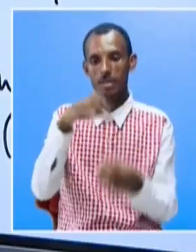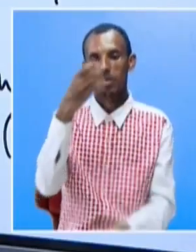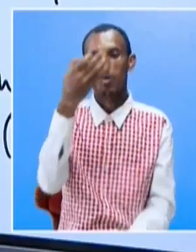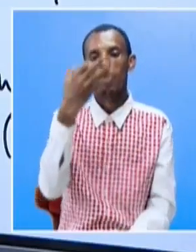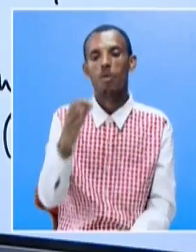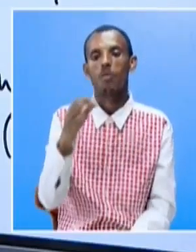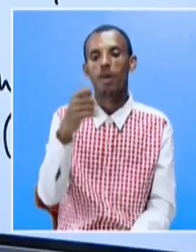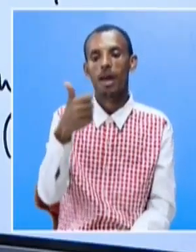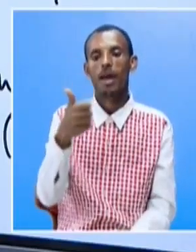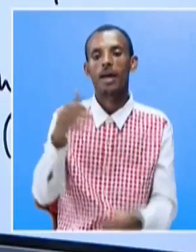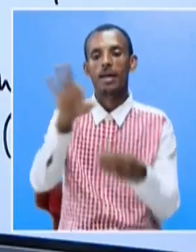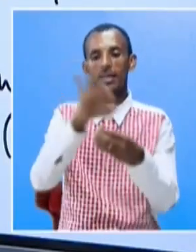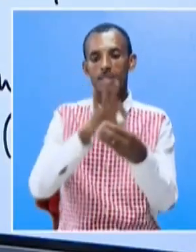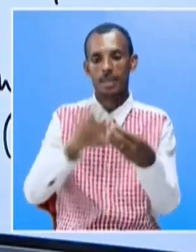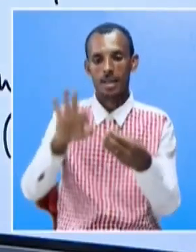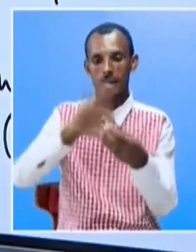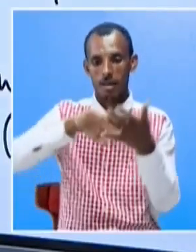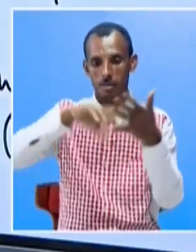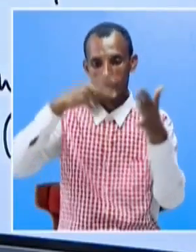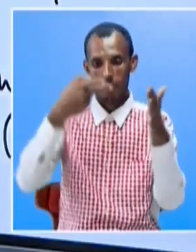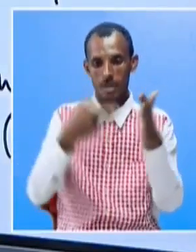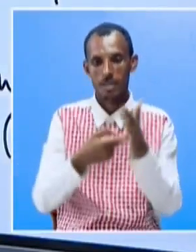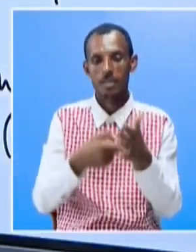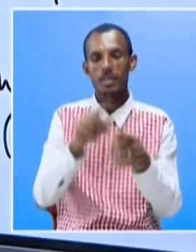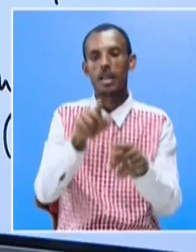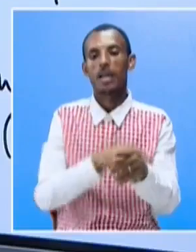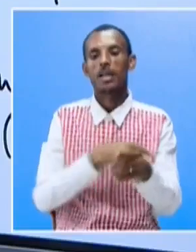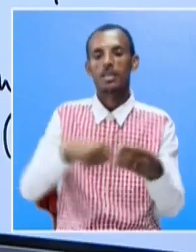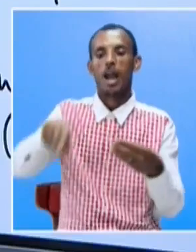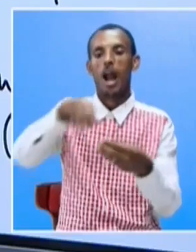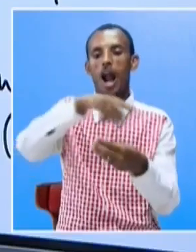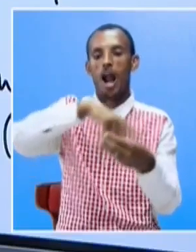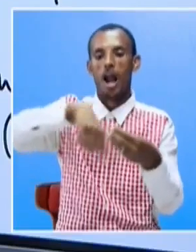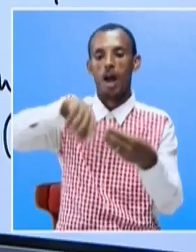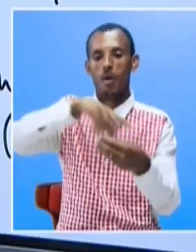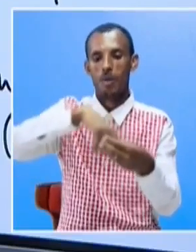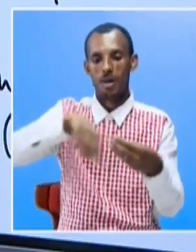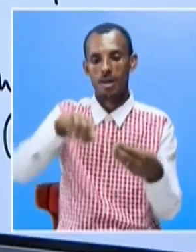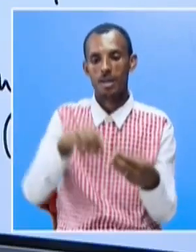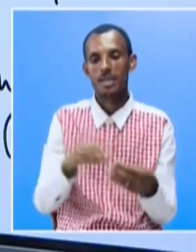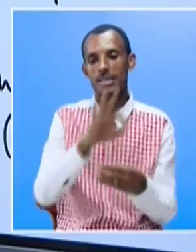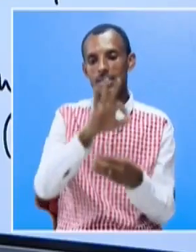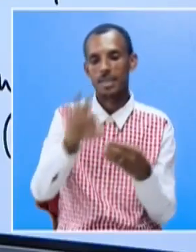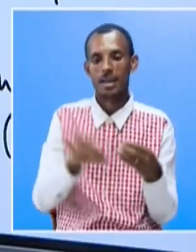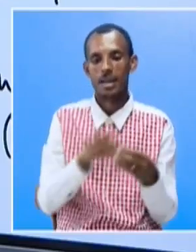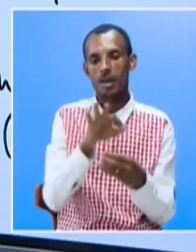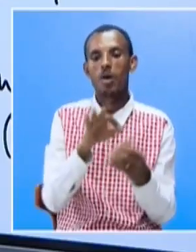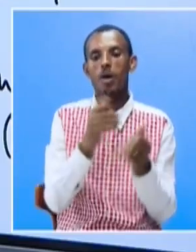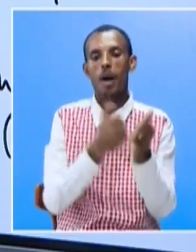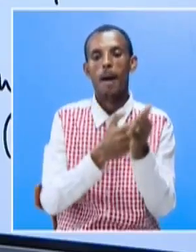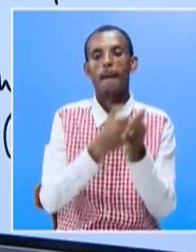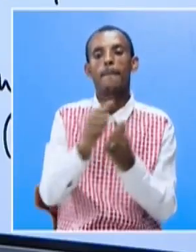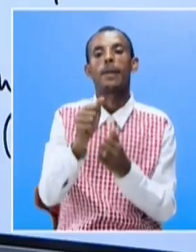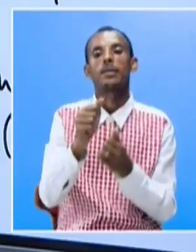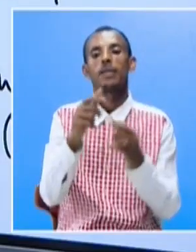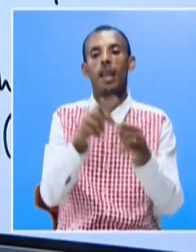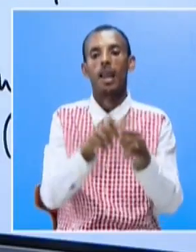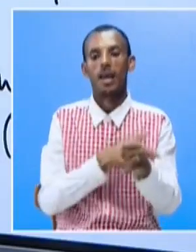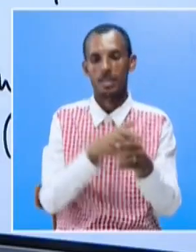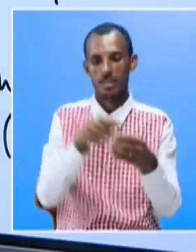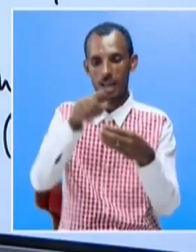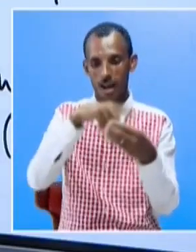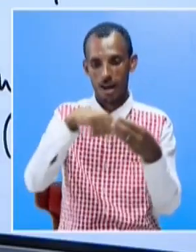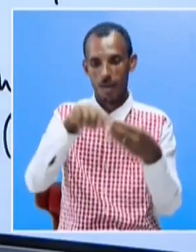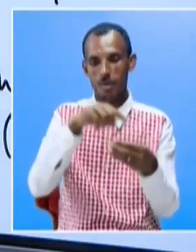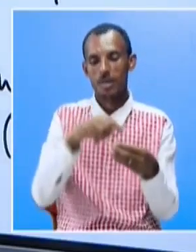is the length around, the total length around a circle, or the path length around the circle